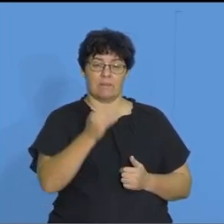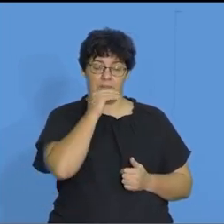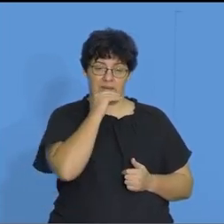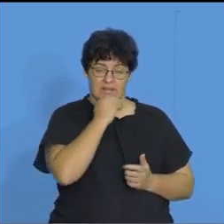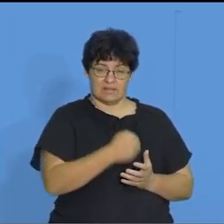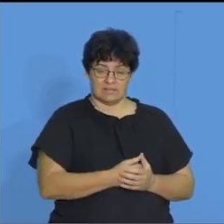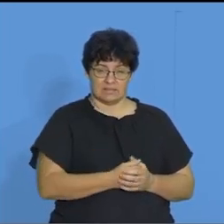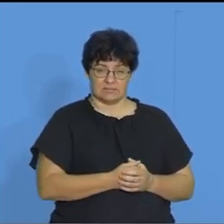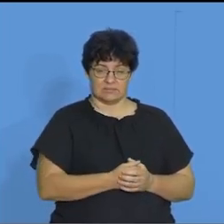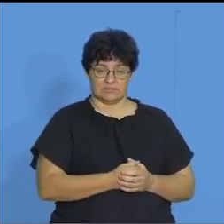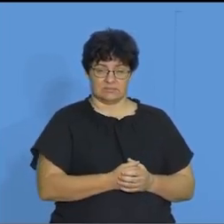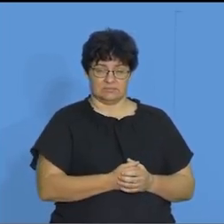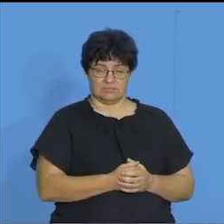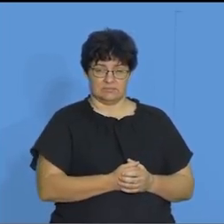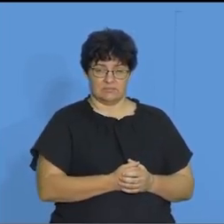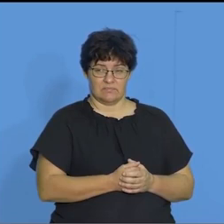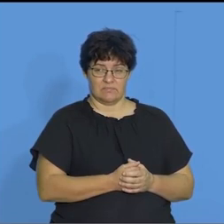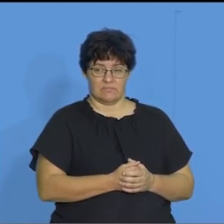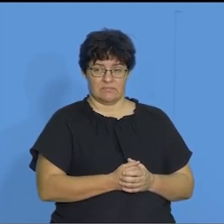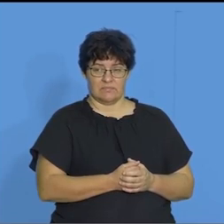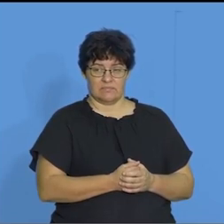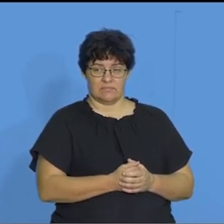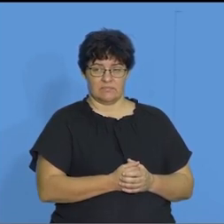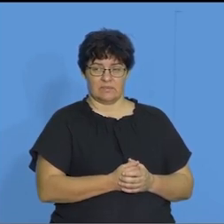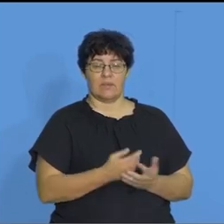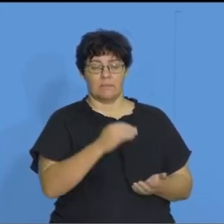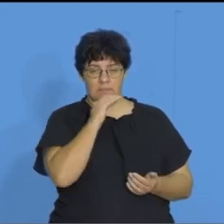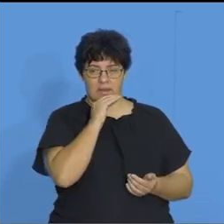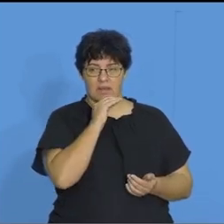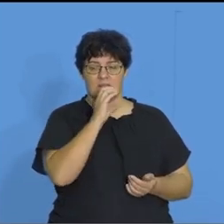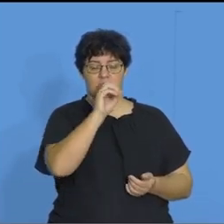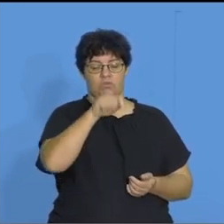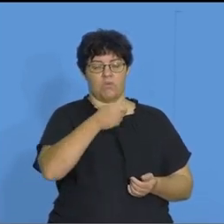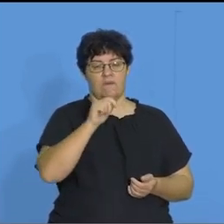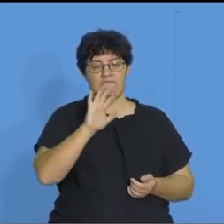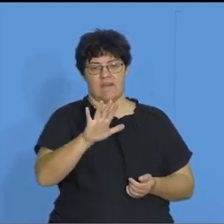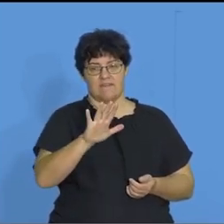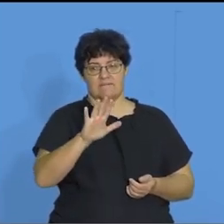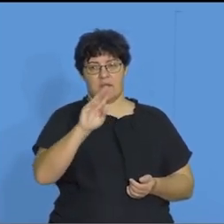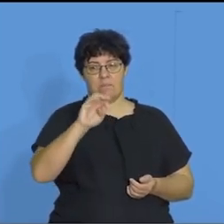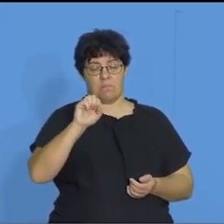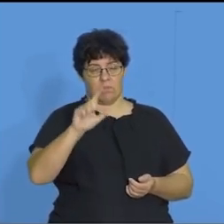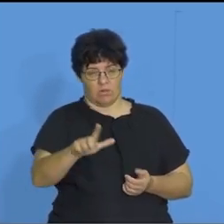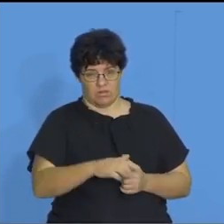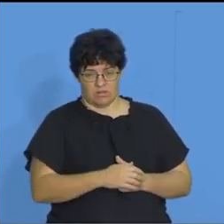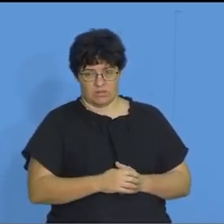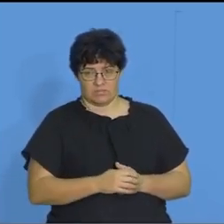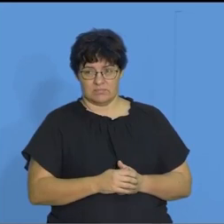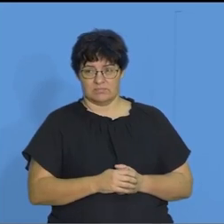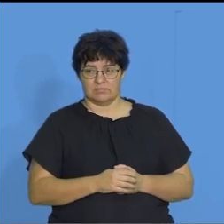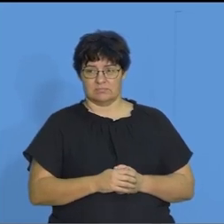words, if you do that on the car, you get half a mole, which is 0.5 mole, right?